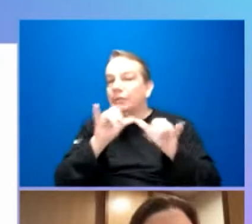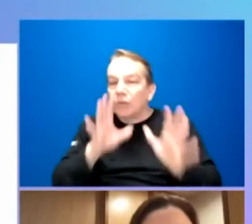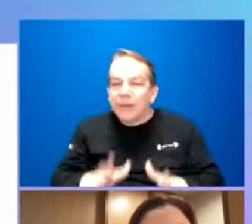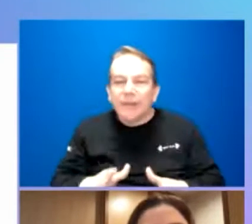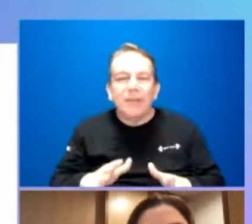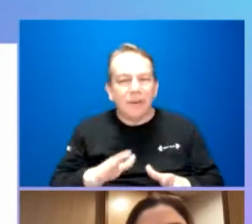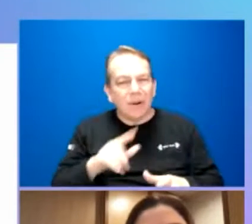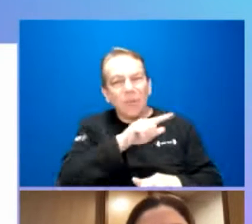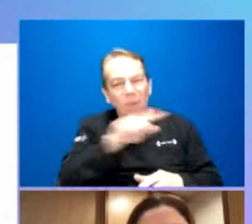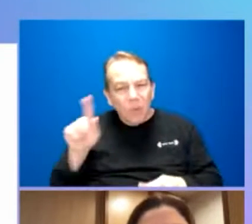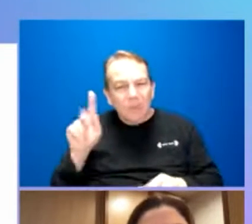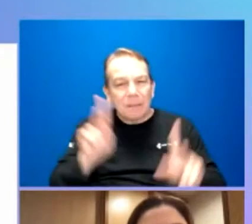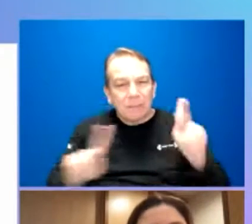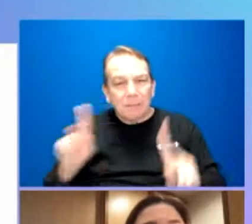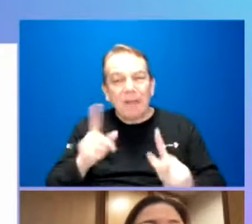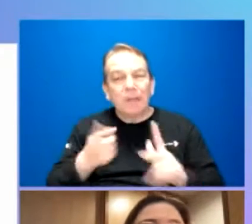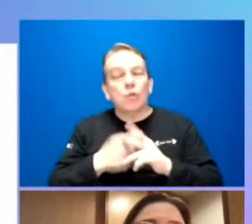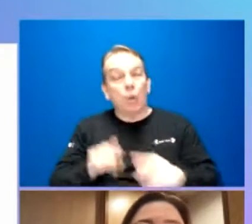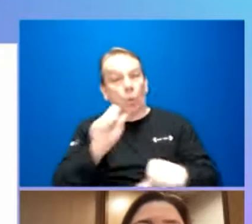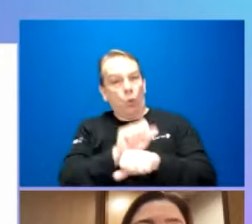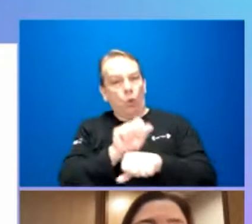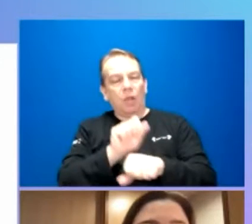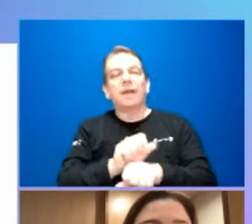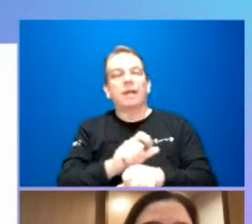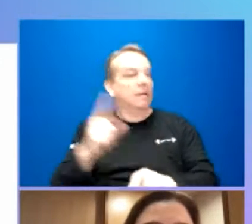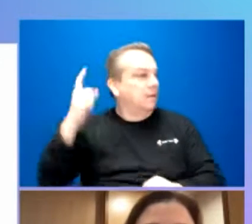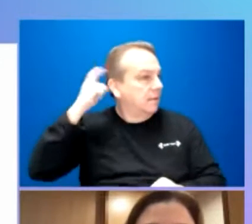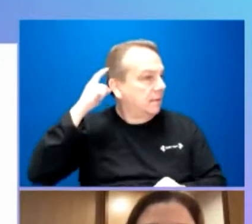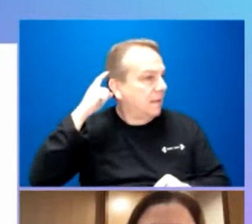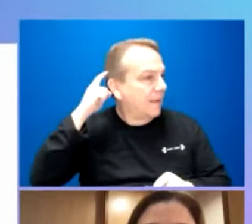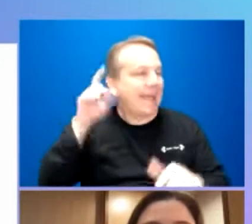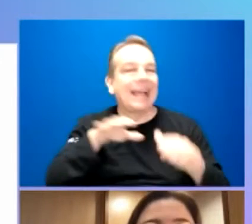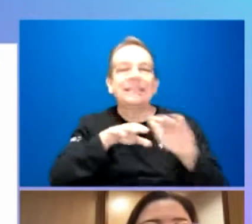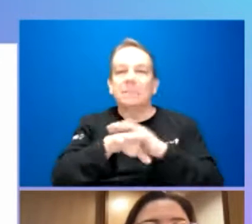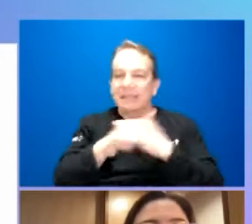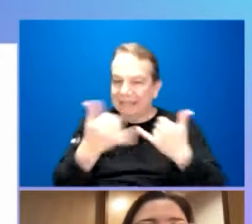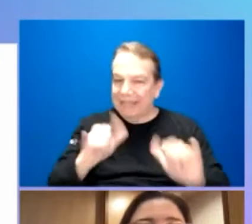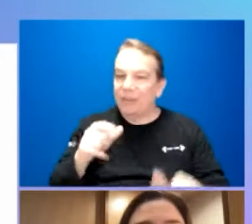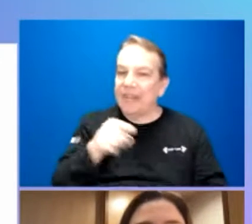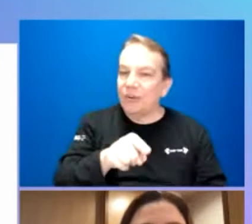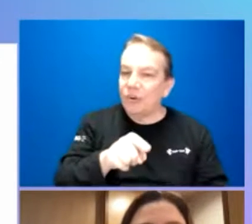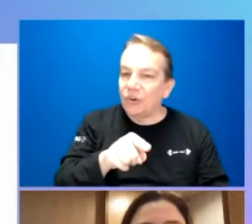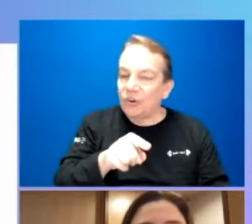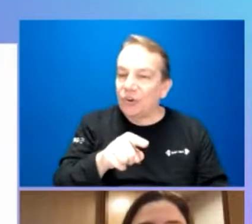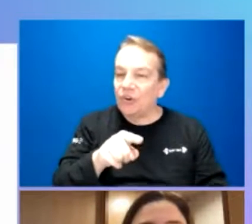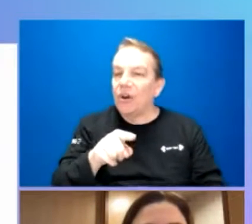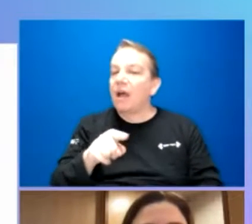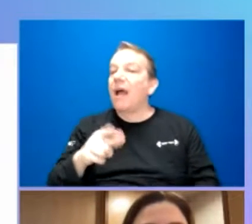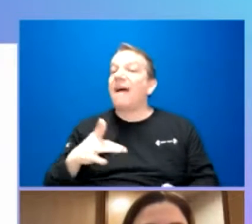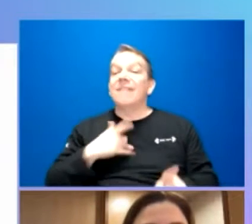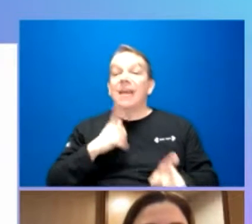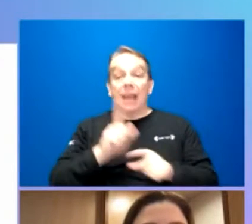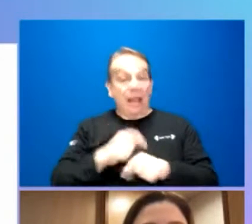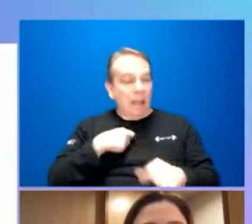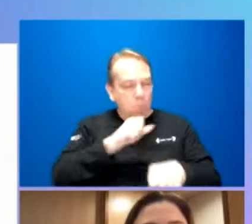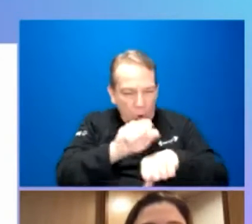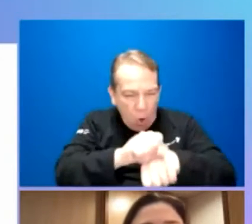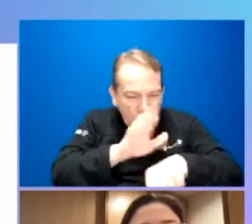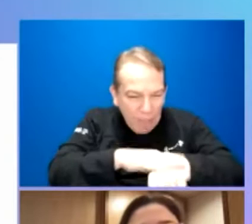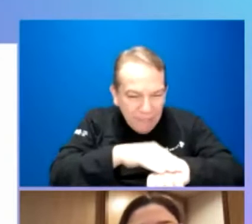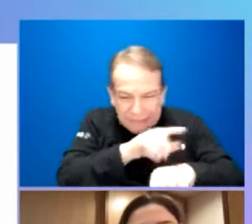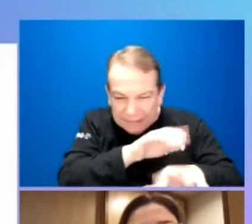and engineers come into the workforce, they actually don't feel like they've done their job unless they've delivered something that is